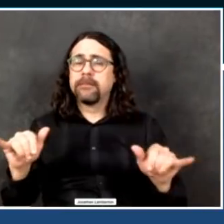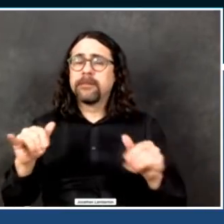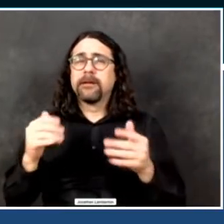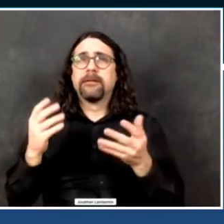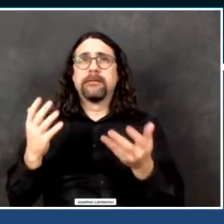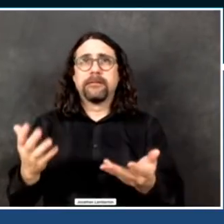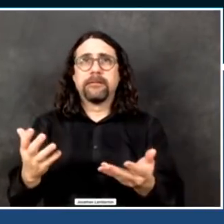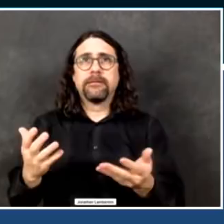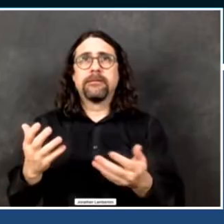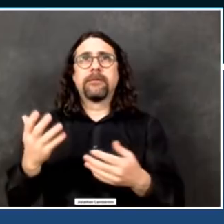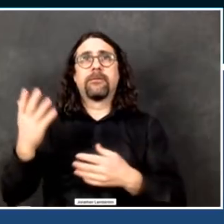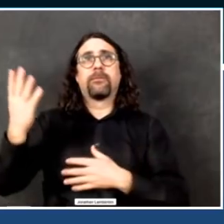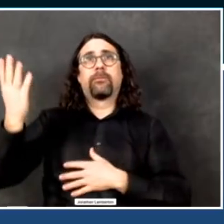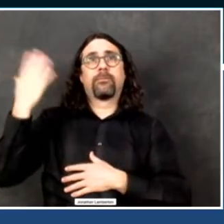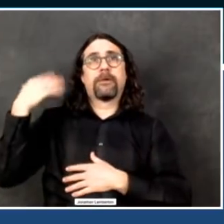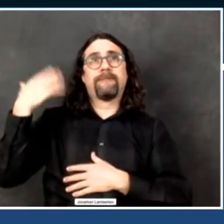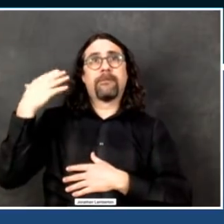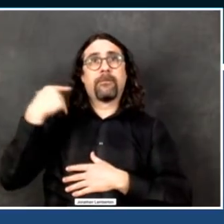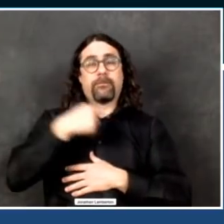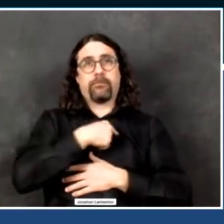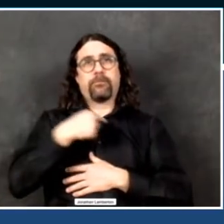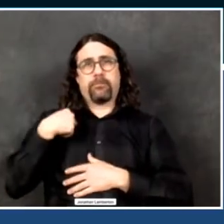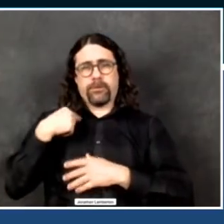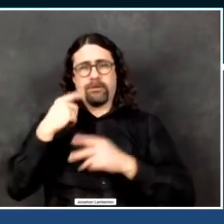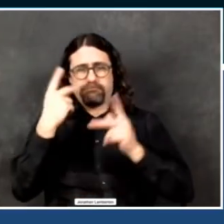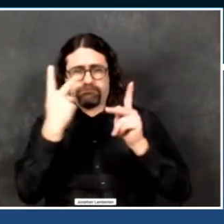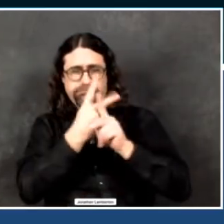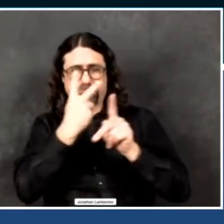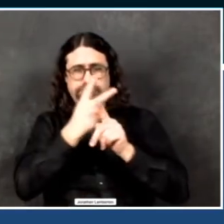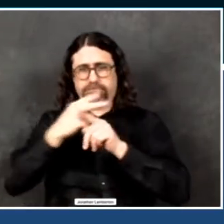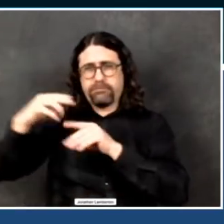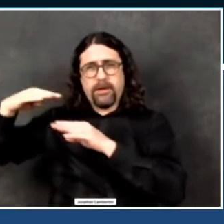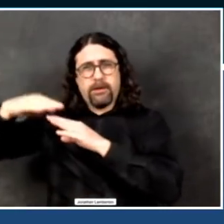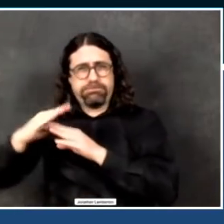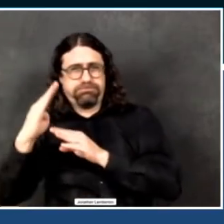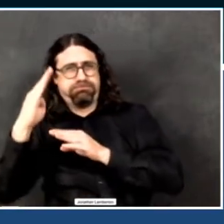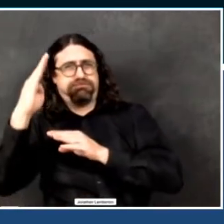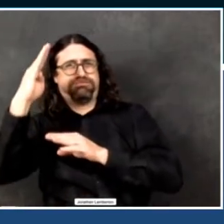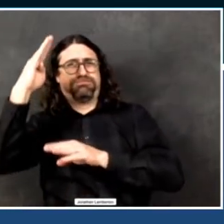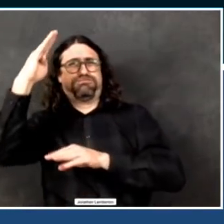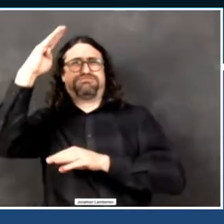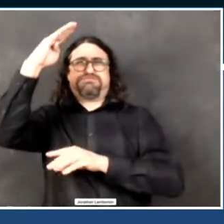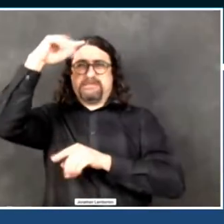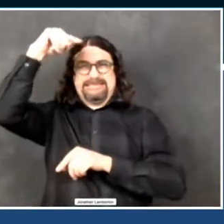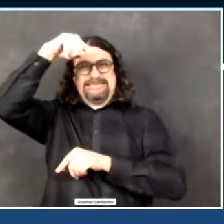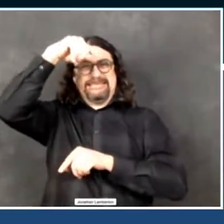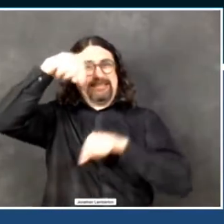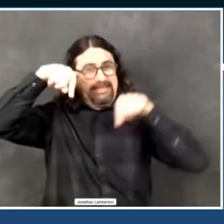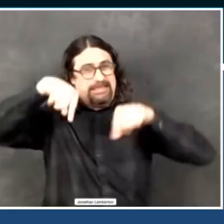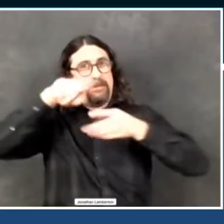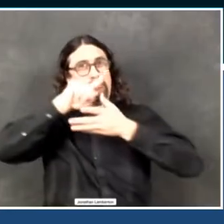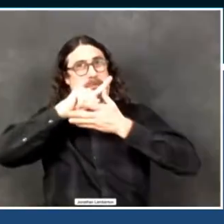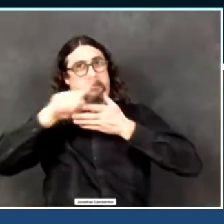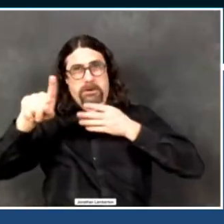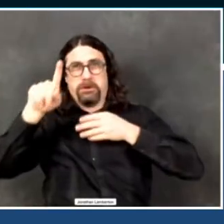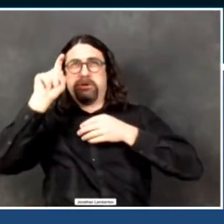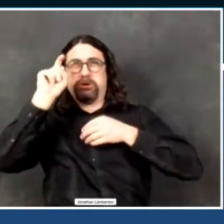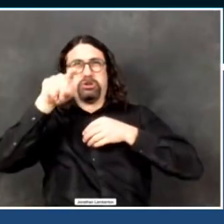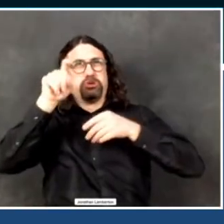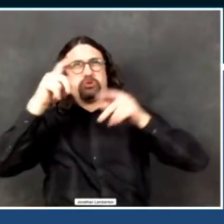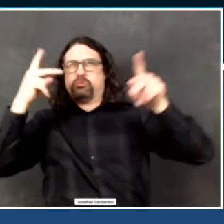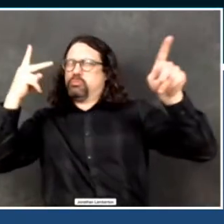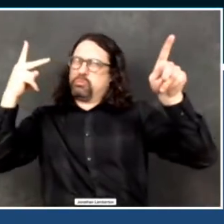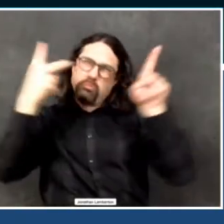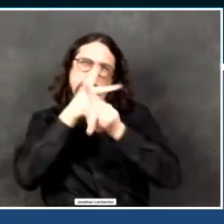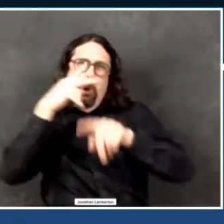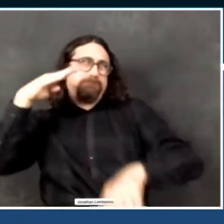And we have never, ever underestimated this enemy we're fighting. Coronavirus is ferocious, and it's presented